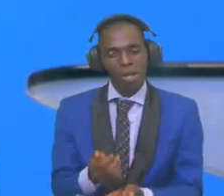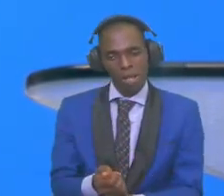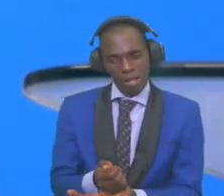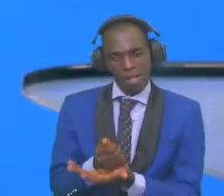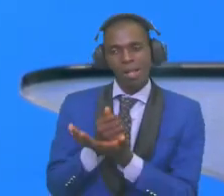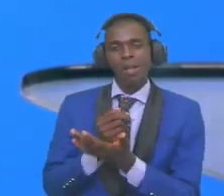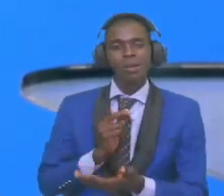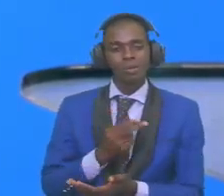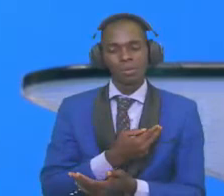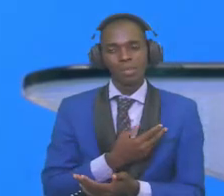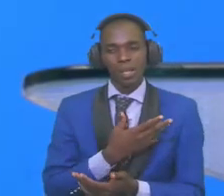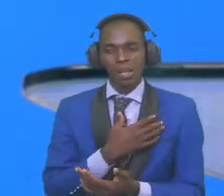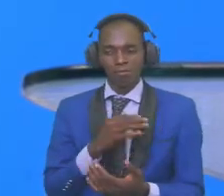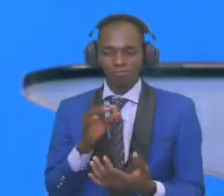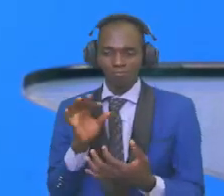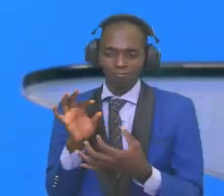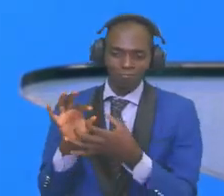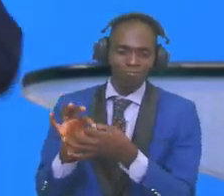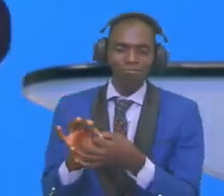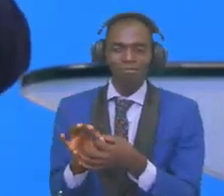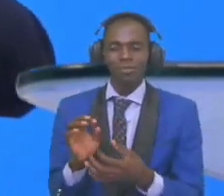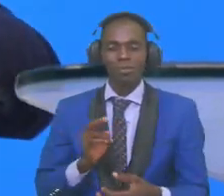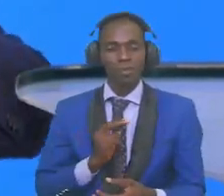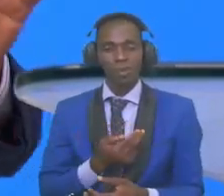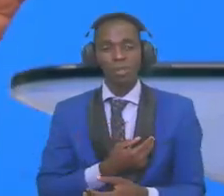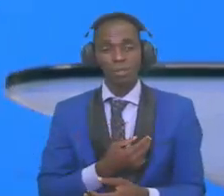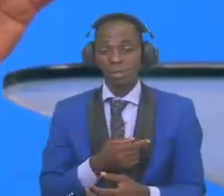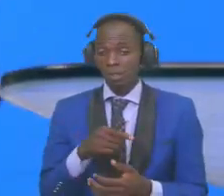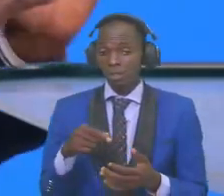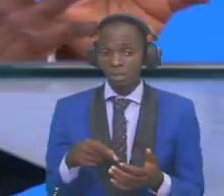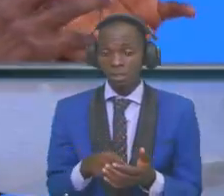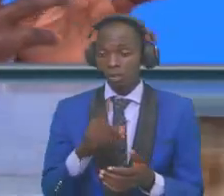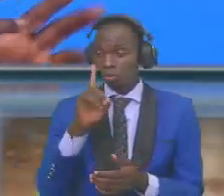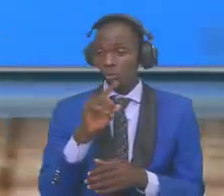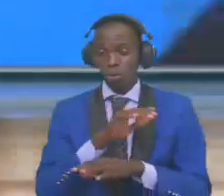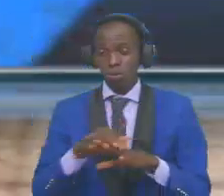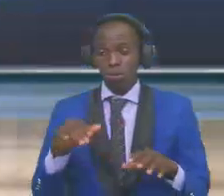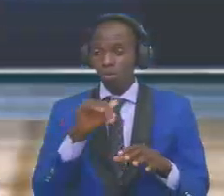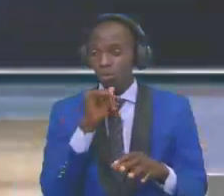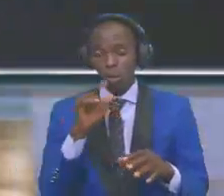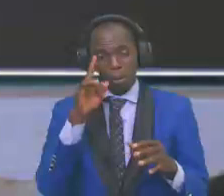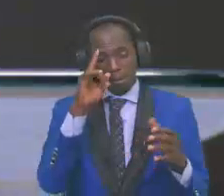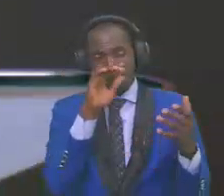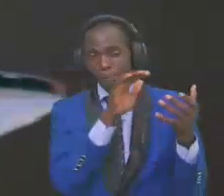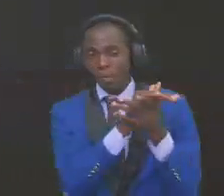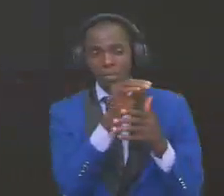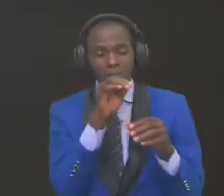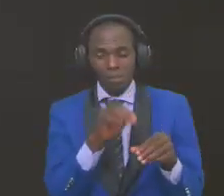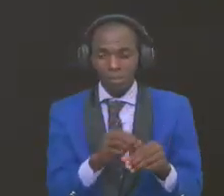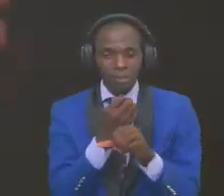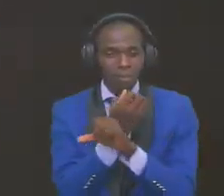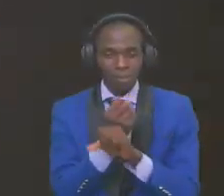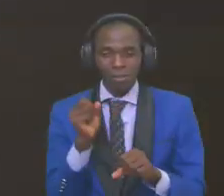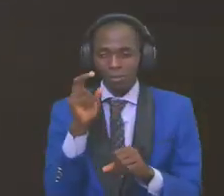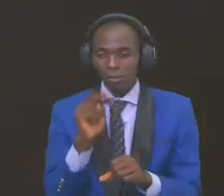us and link us with that crowd. This one does not believe in salvation by grace through